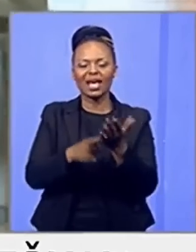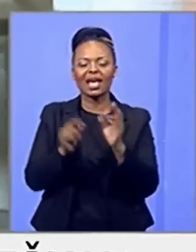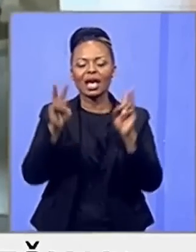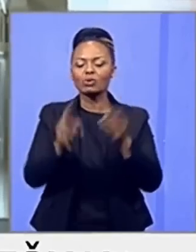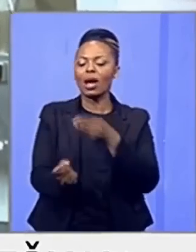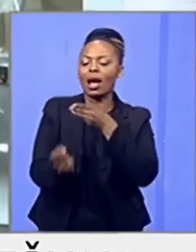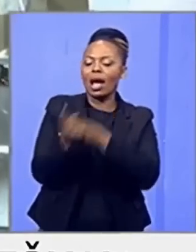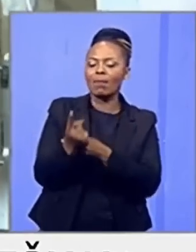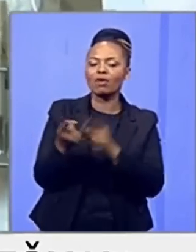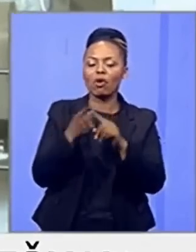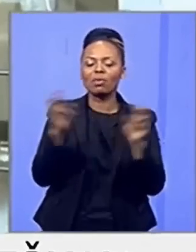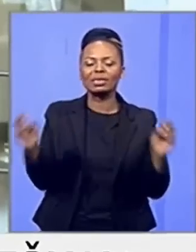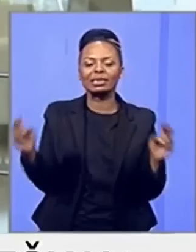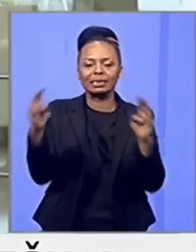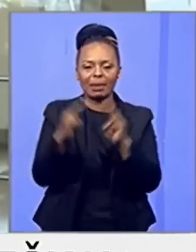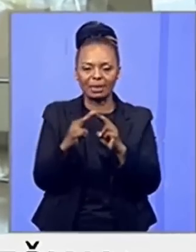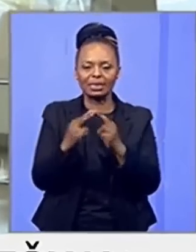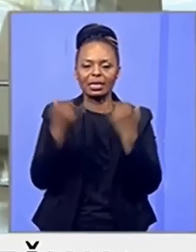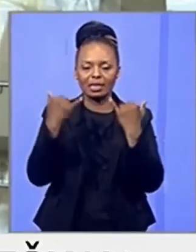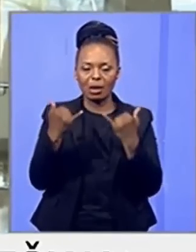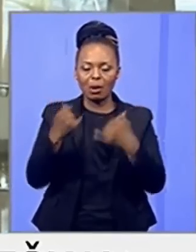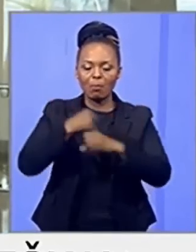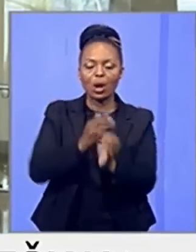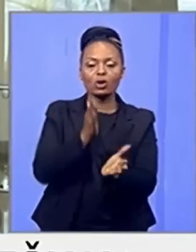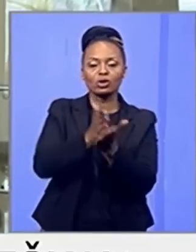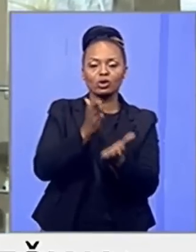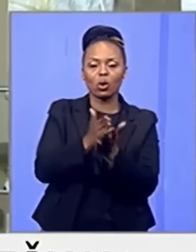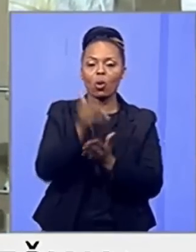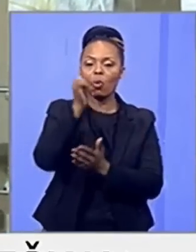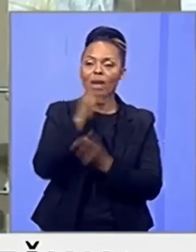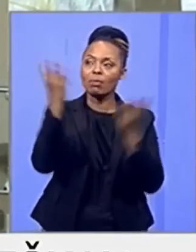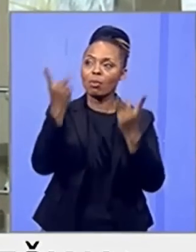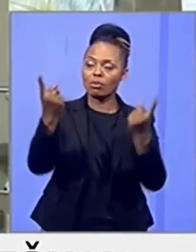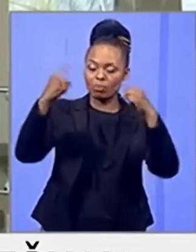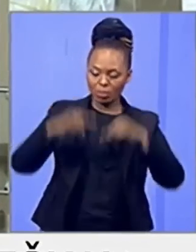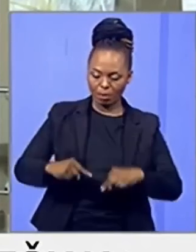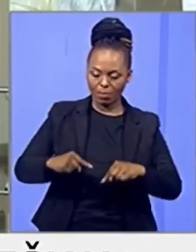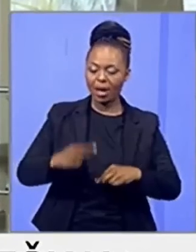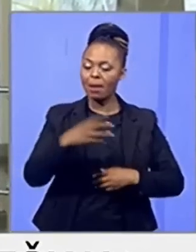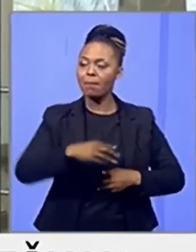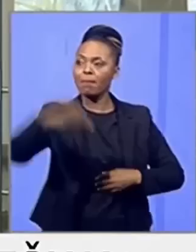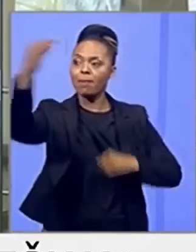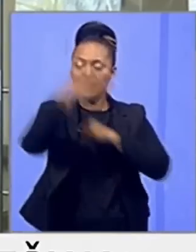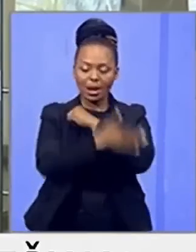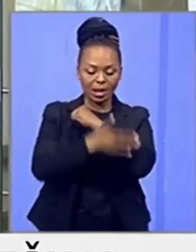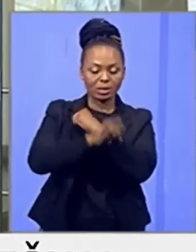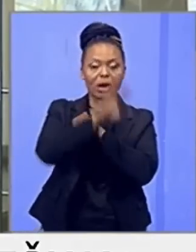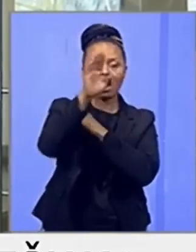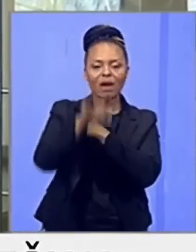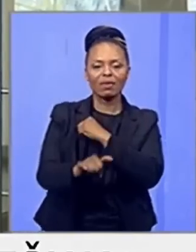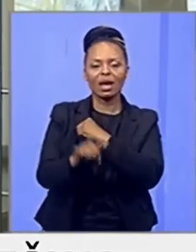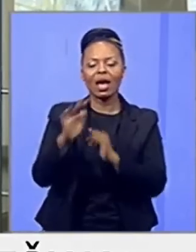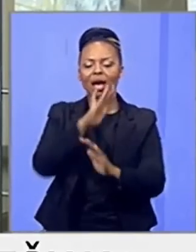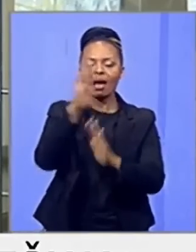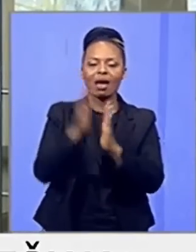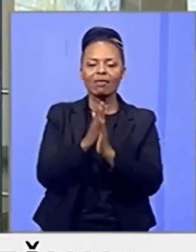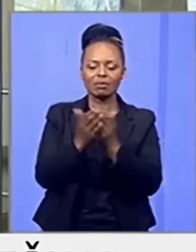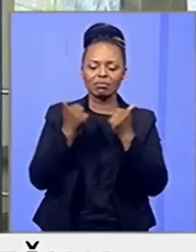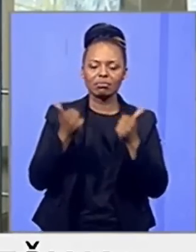come from the summit itself. We want to ensure that when visitors leave the country, they leave the country with all their cases